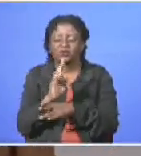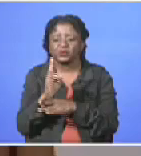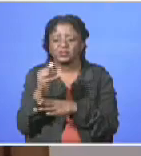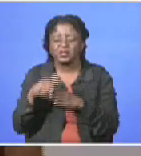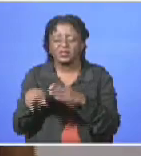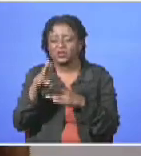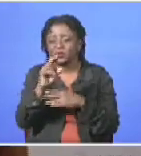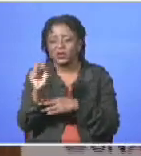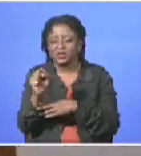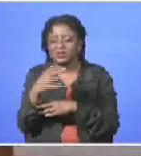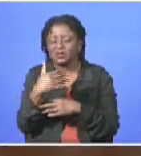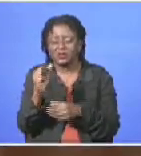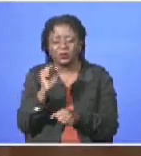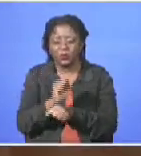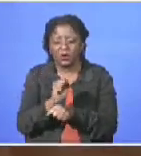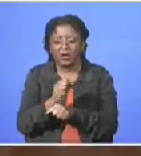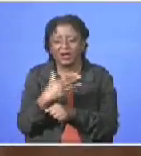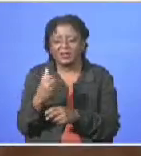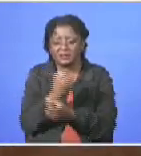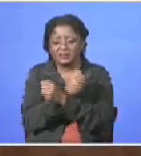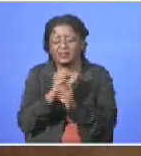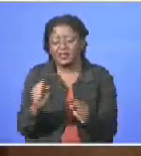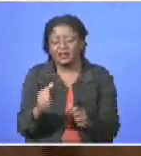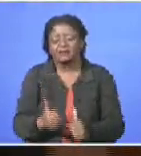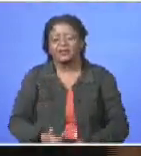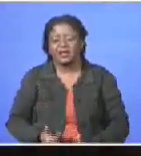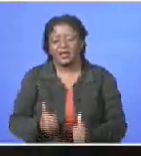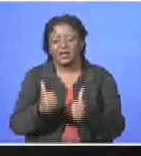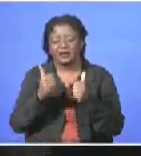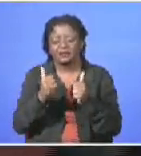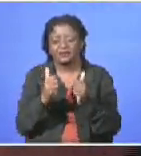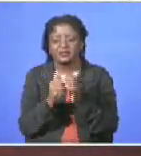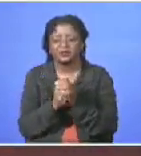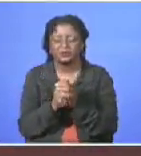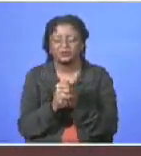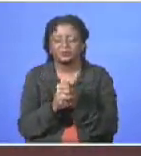and have been saving lives. Cleopatra Murphy, ZNS Network News.